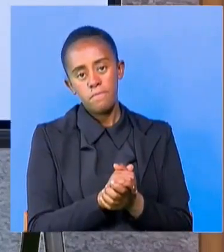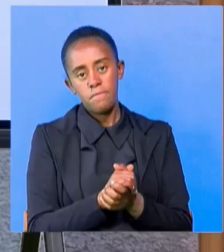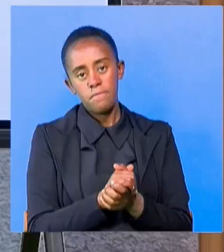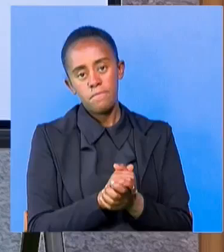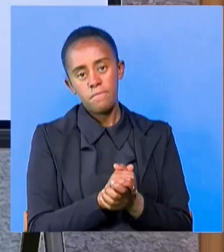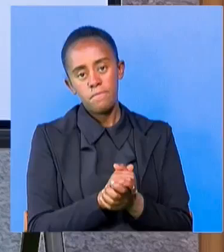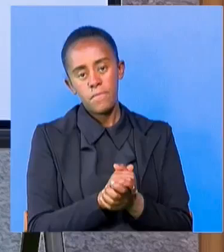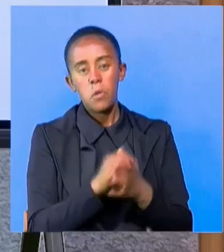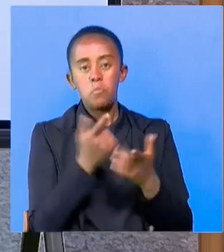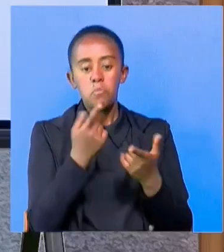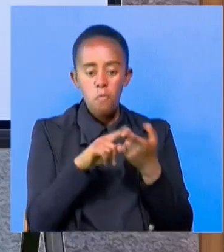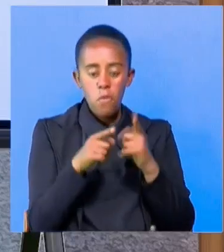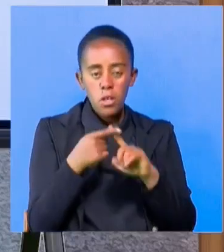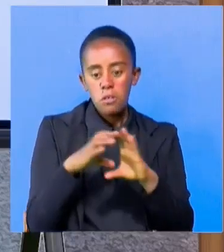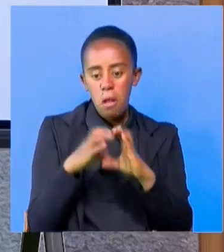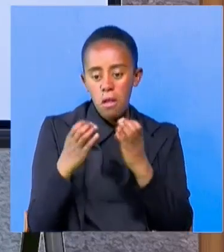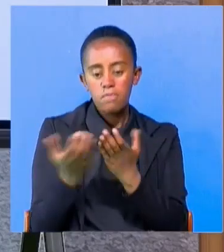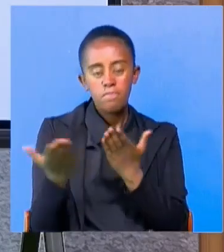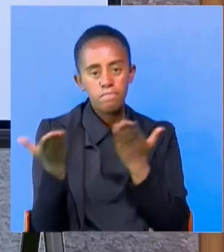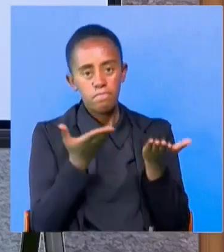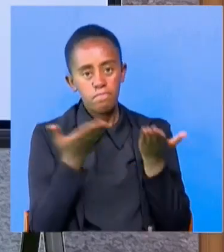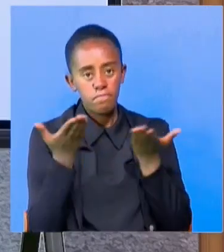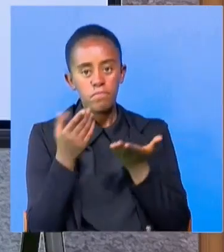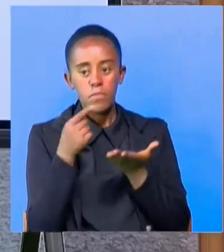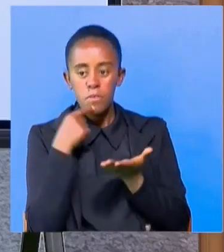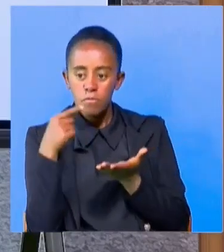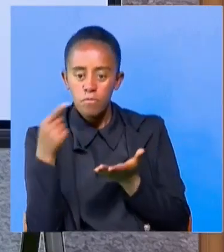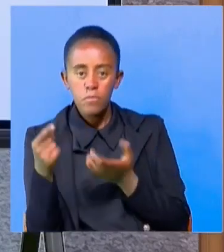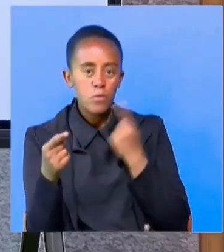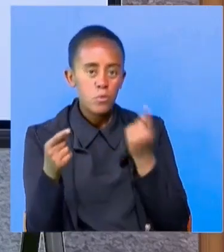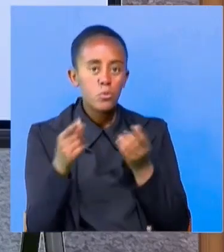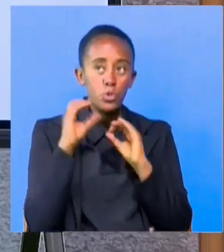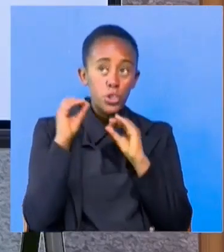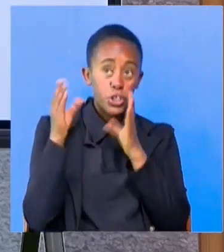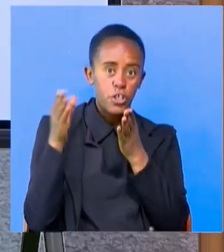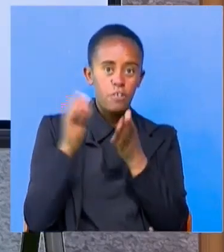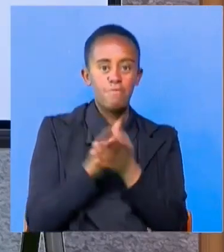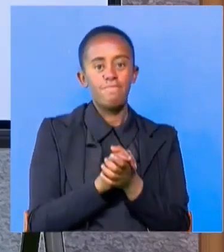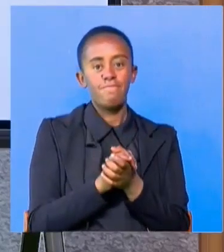your friends in the class and told to your teacher.